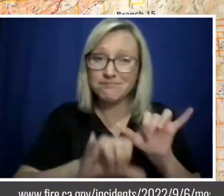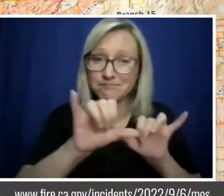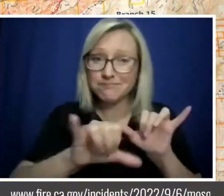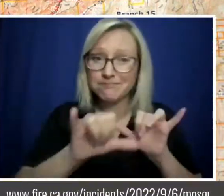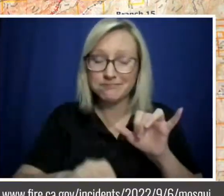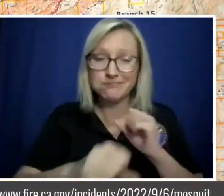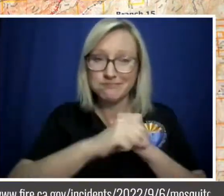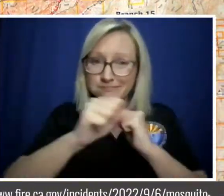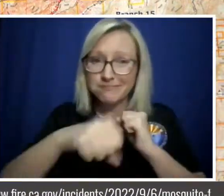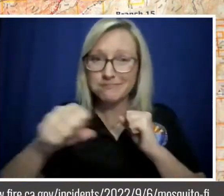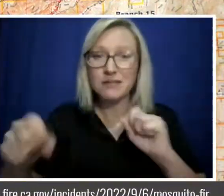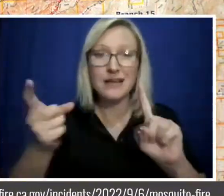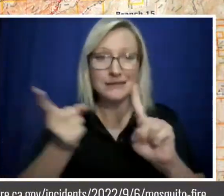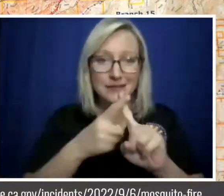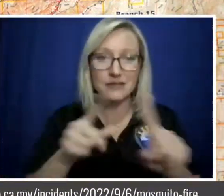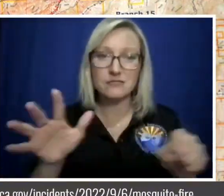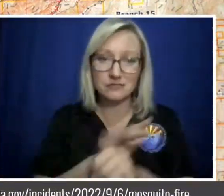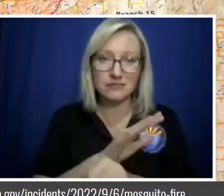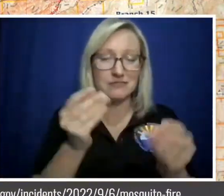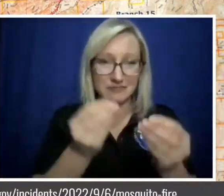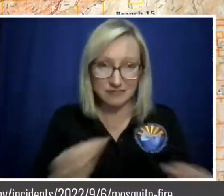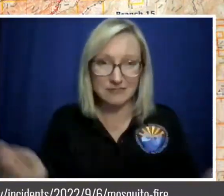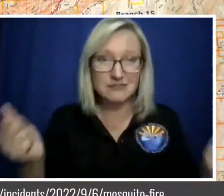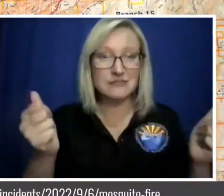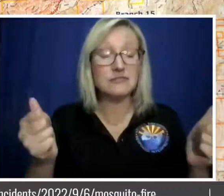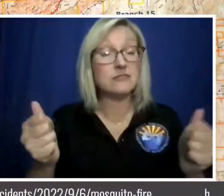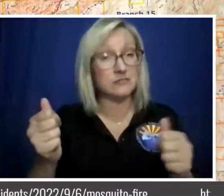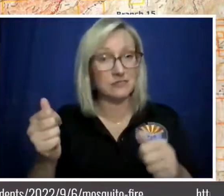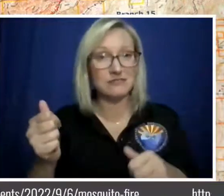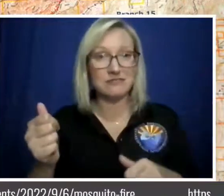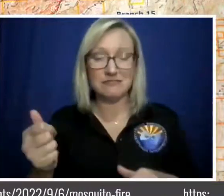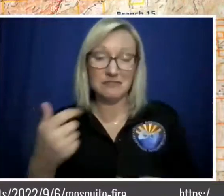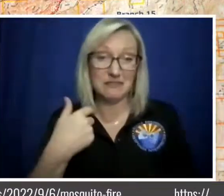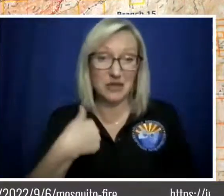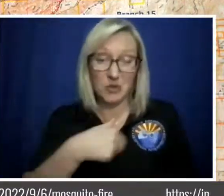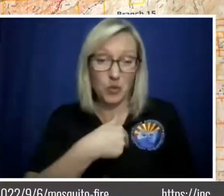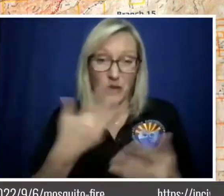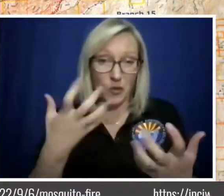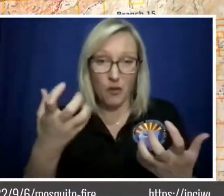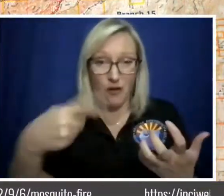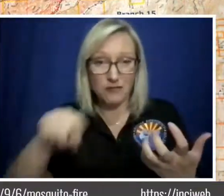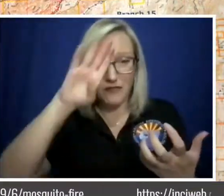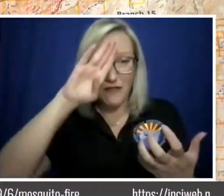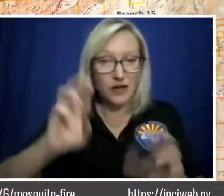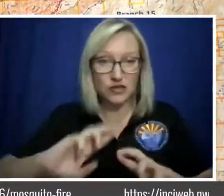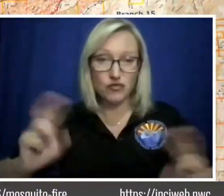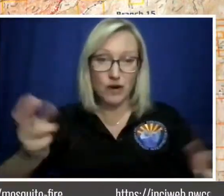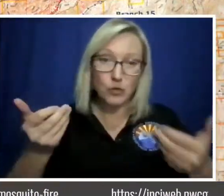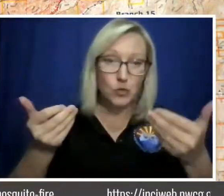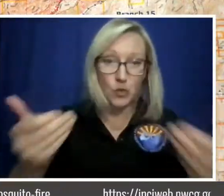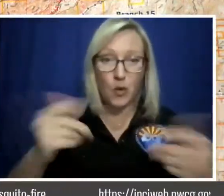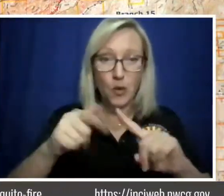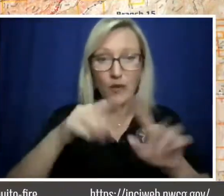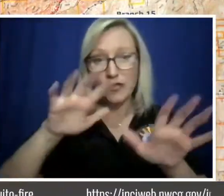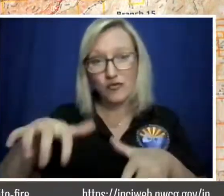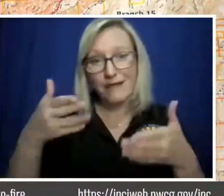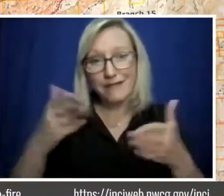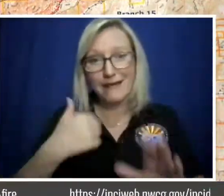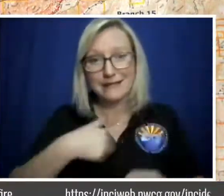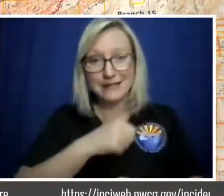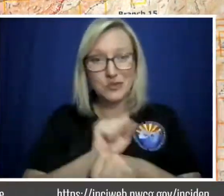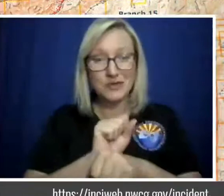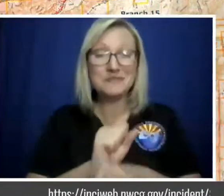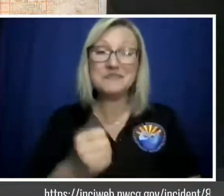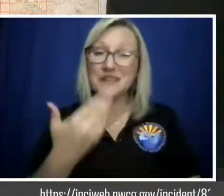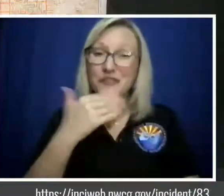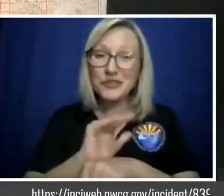place, so that when it's there and we're ready to go. And that's the plan we're looking at right now. And I hope you all have a good